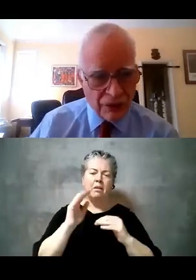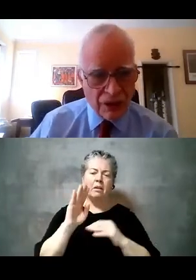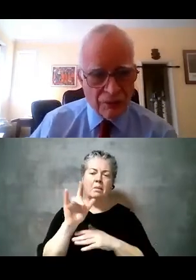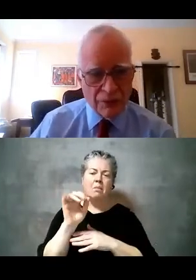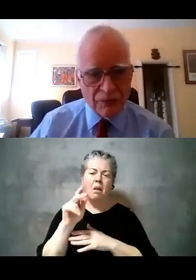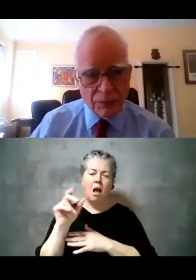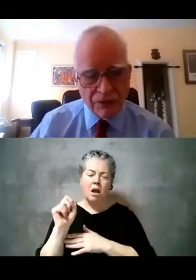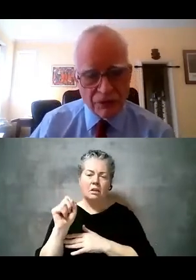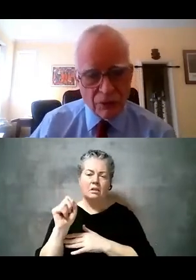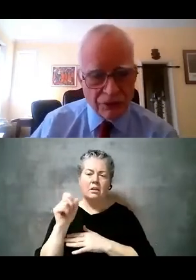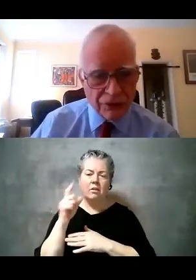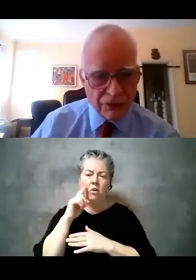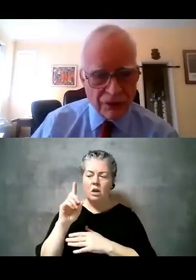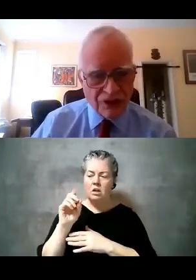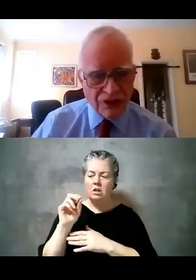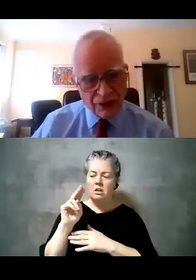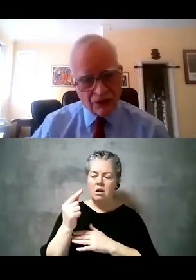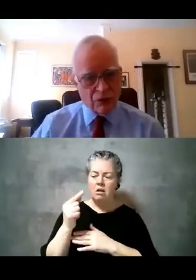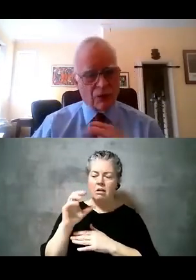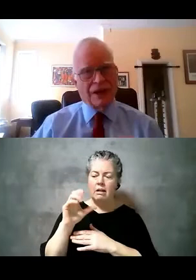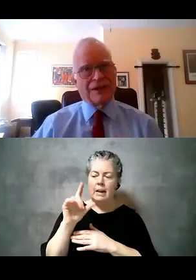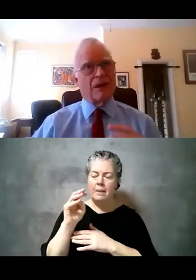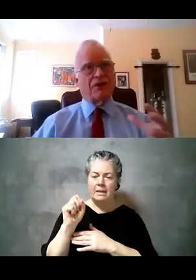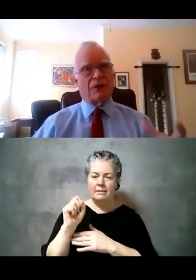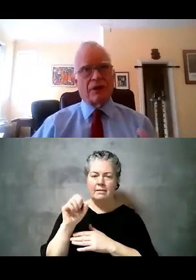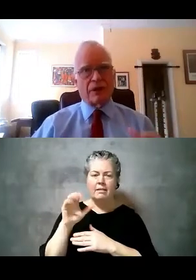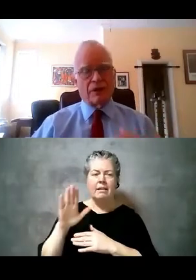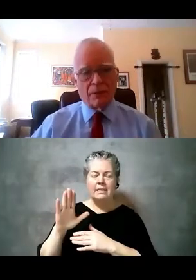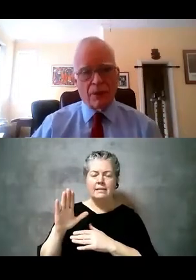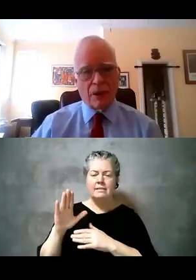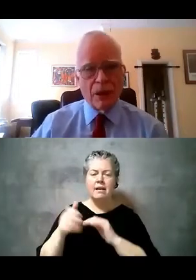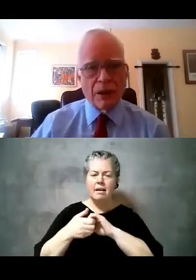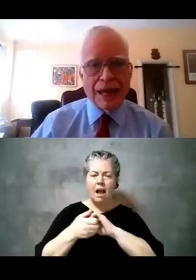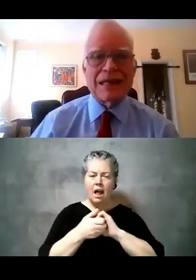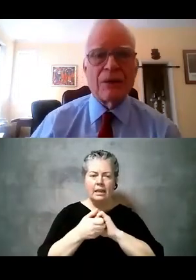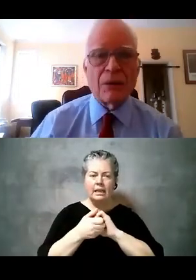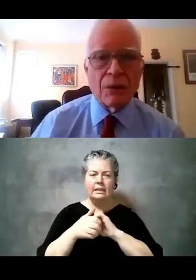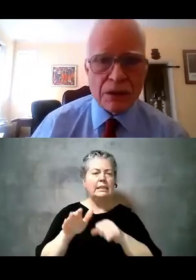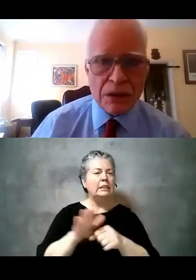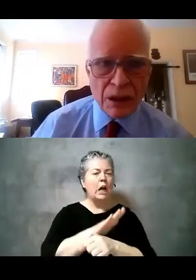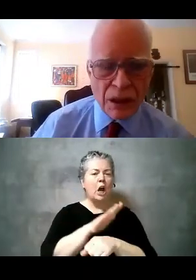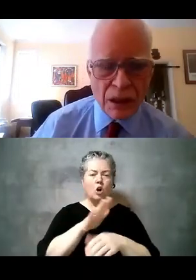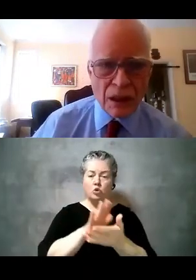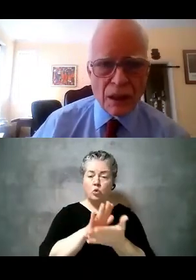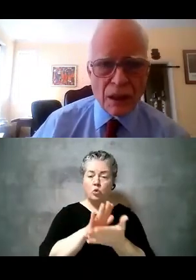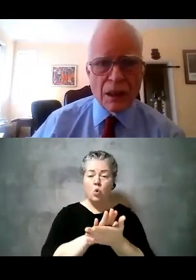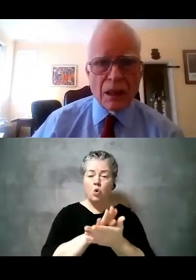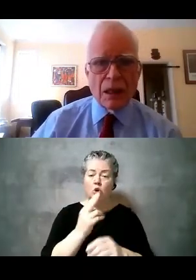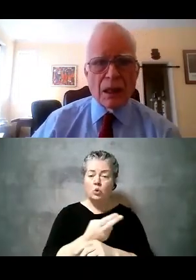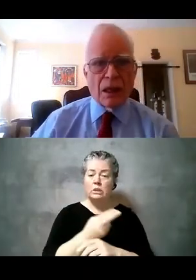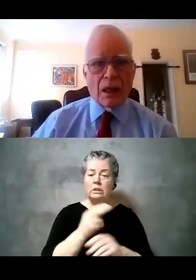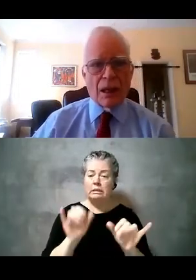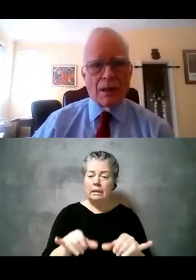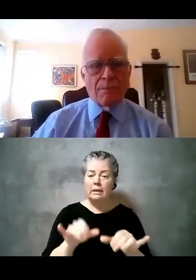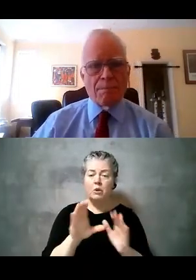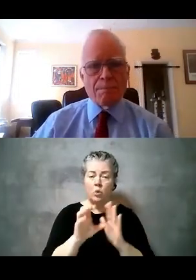colleagues for preschools. The entire school adopts the curriculum. That's how it works.